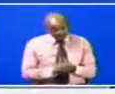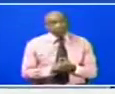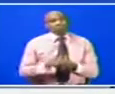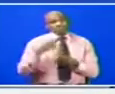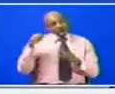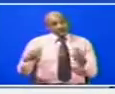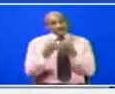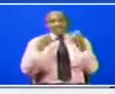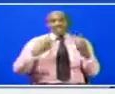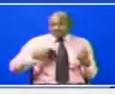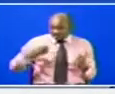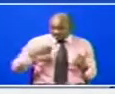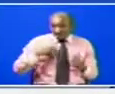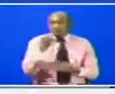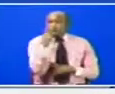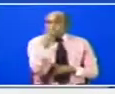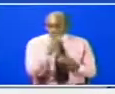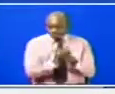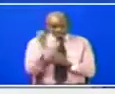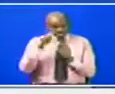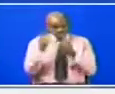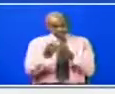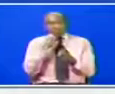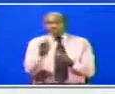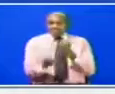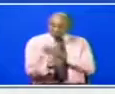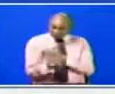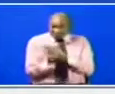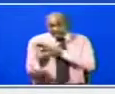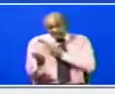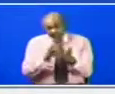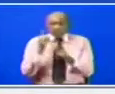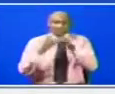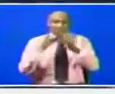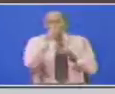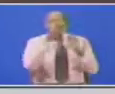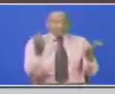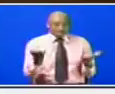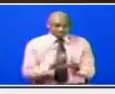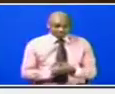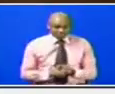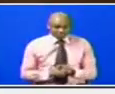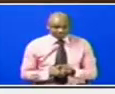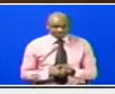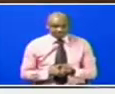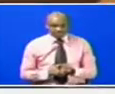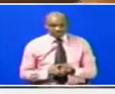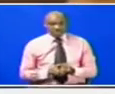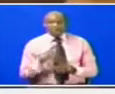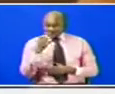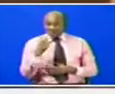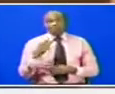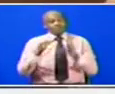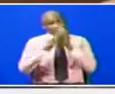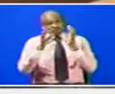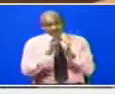in Hong Kong. The Kenya 15's back row speaks about his Hong Kong tour experience. I'm called Elkins Musonya, popularly